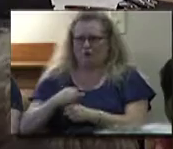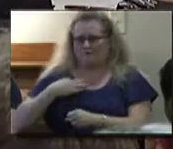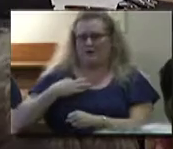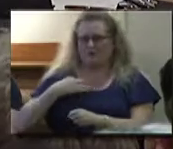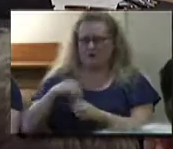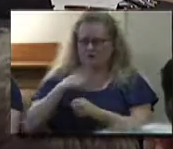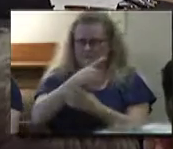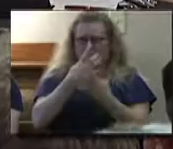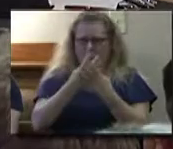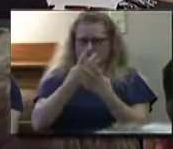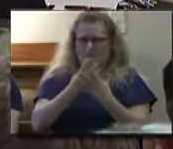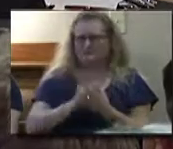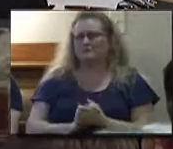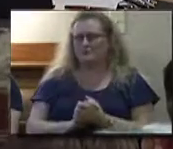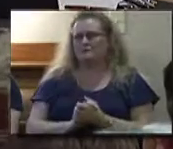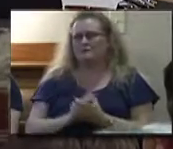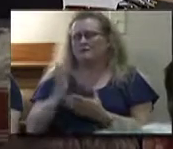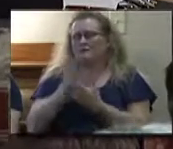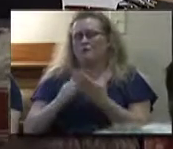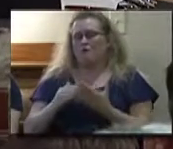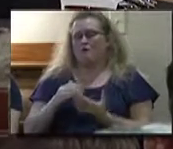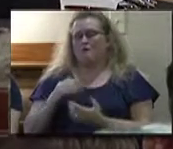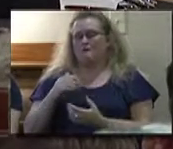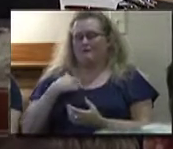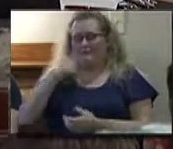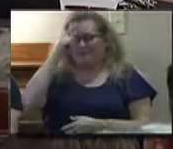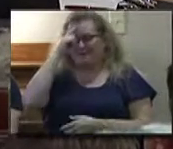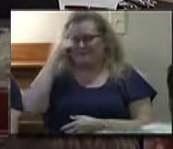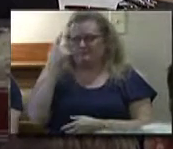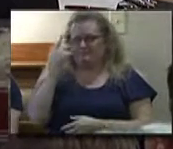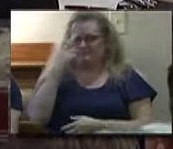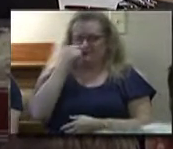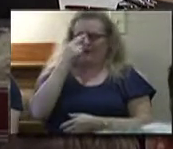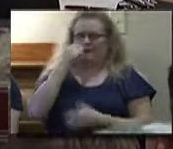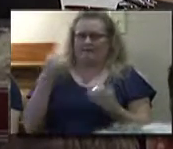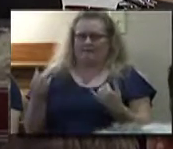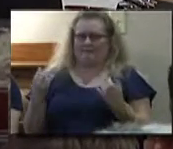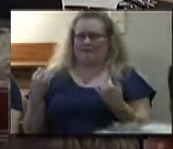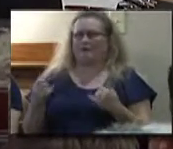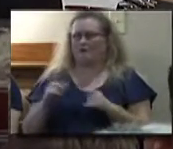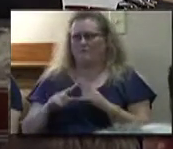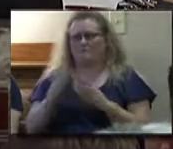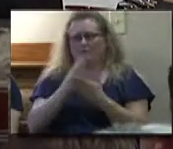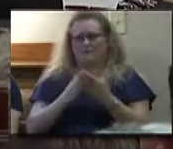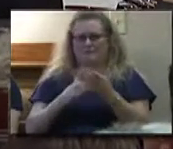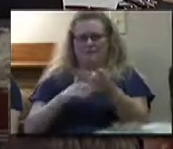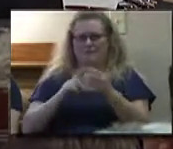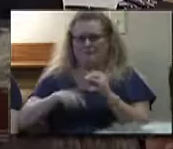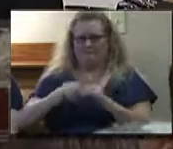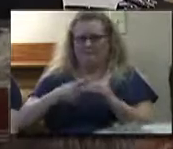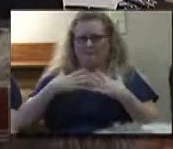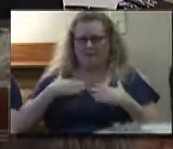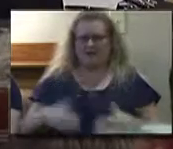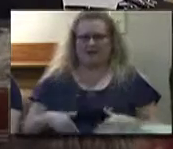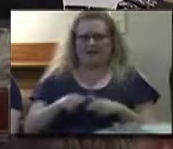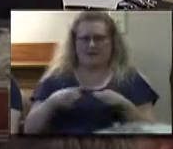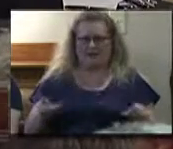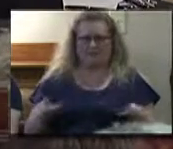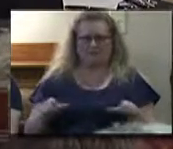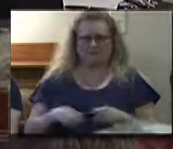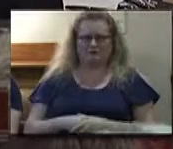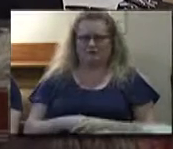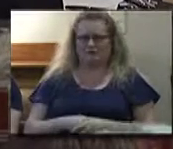prison. And the part that always I find amusing now is the part on body language